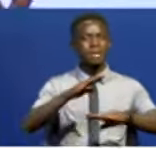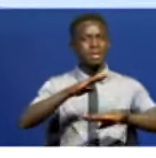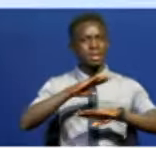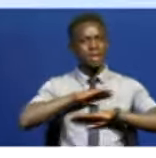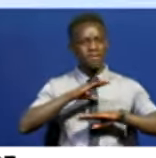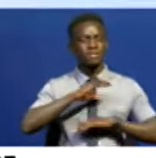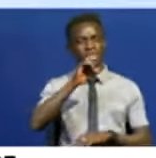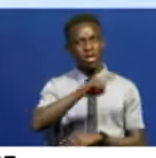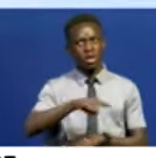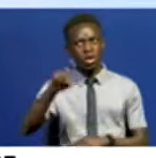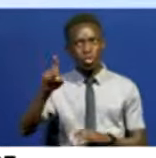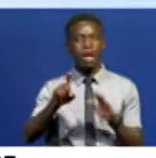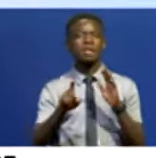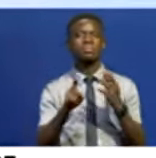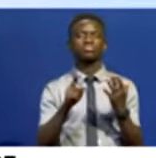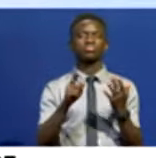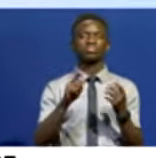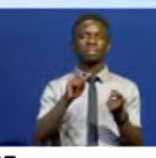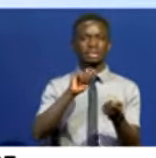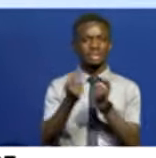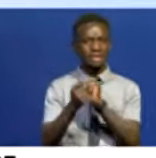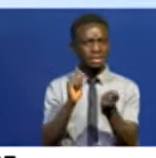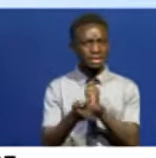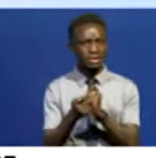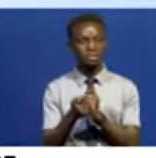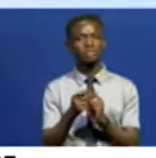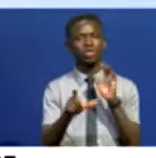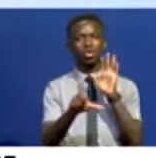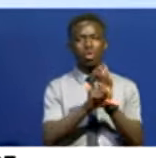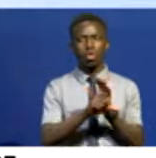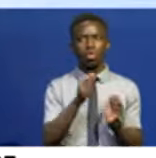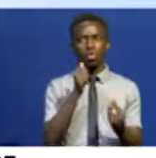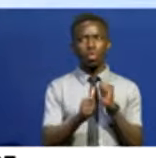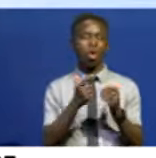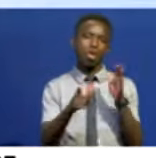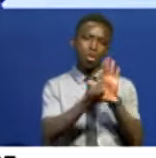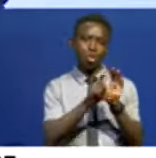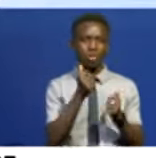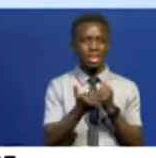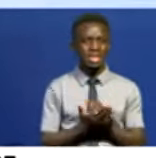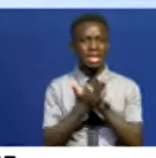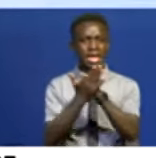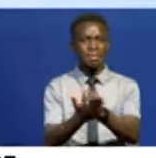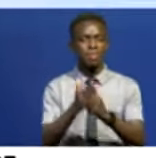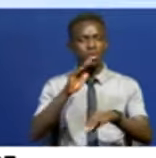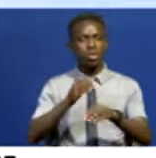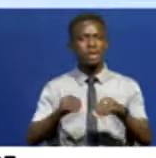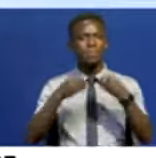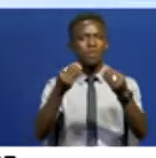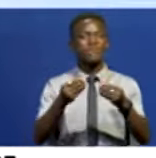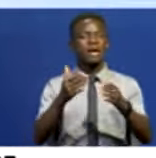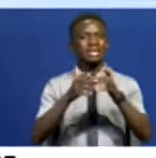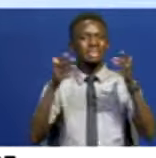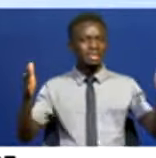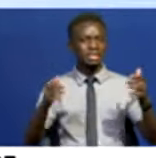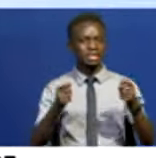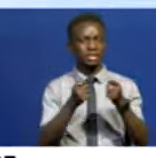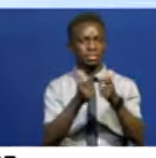to provide greater space and expertise for